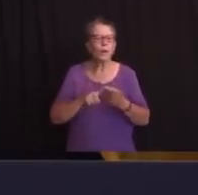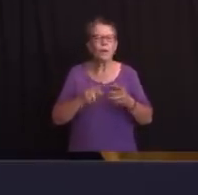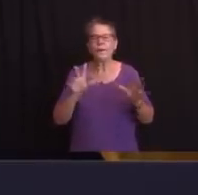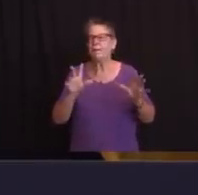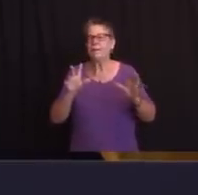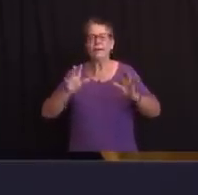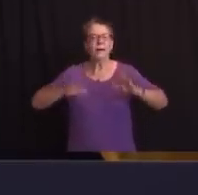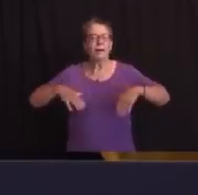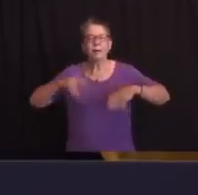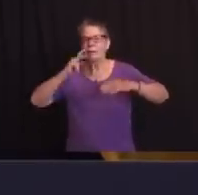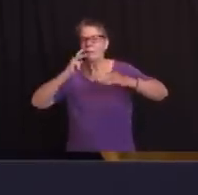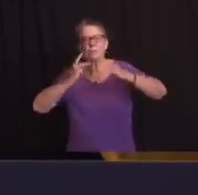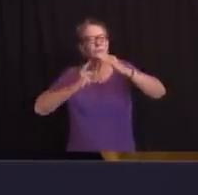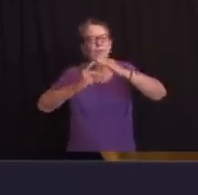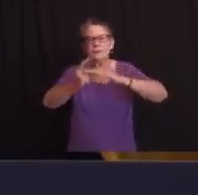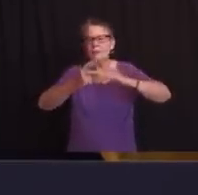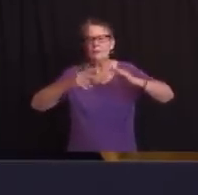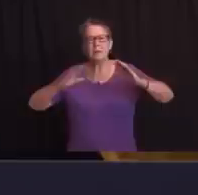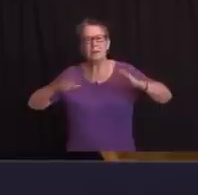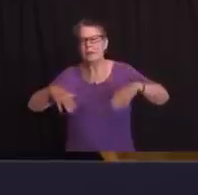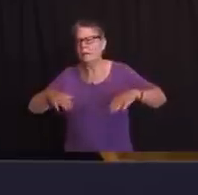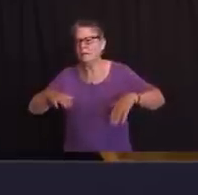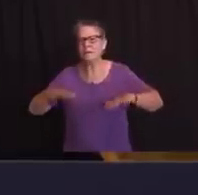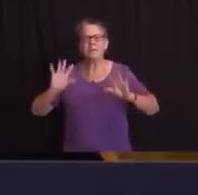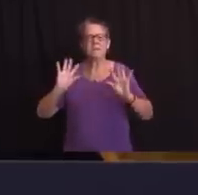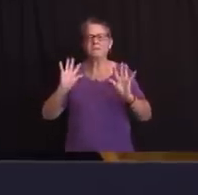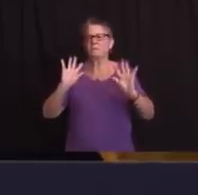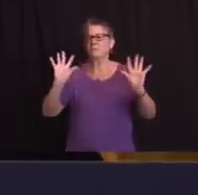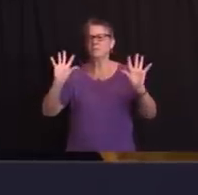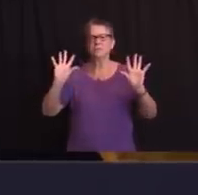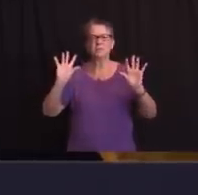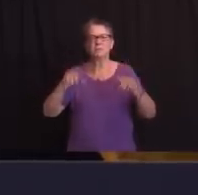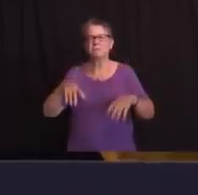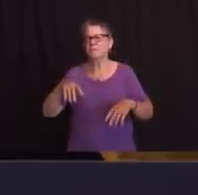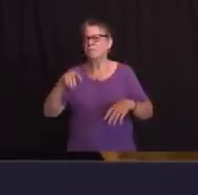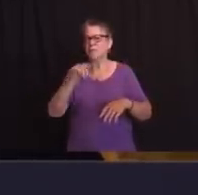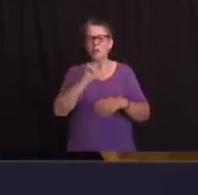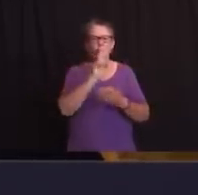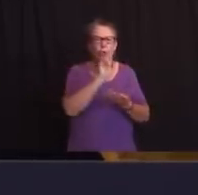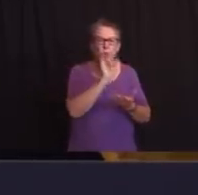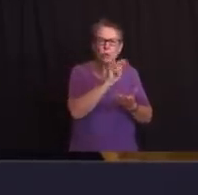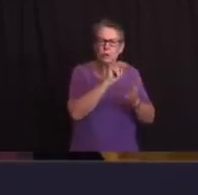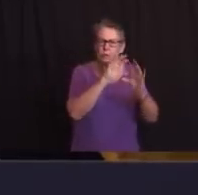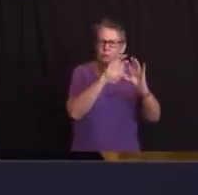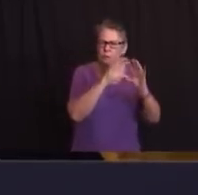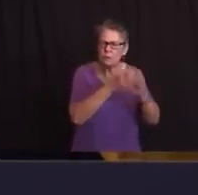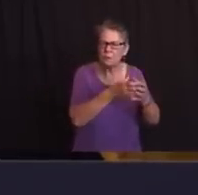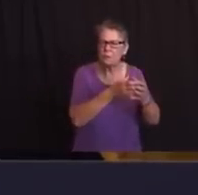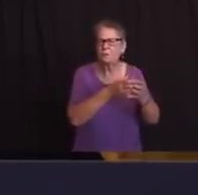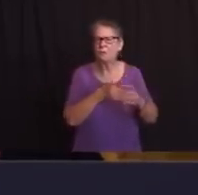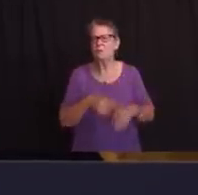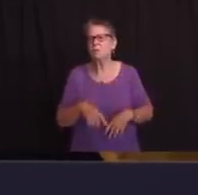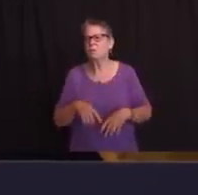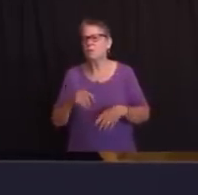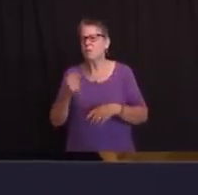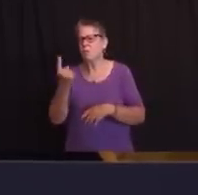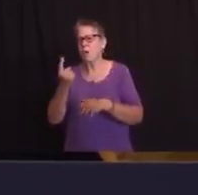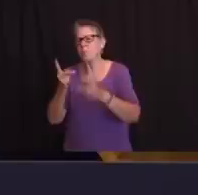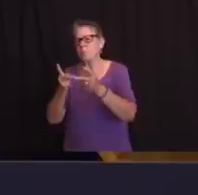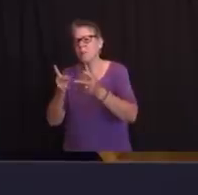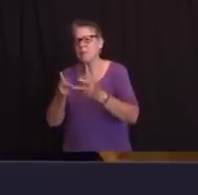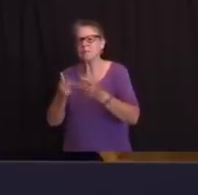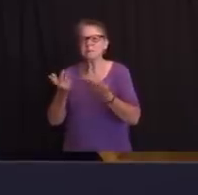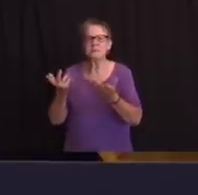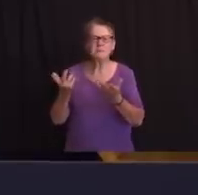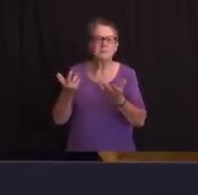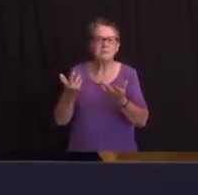give them enormous credit. And again, I think at least one of them has made a distinction between vax plus testing opt-out versus